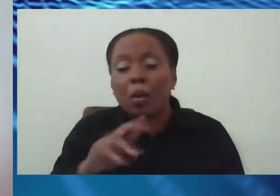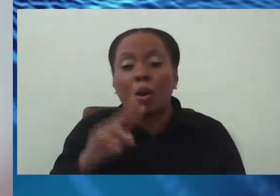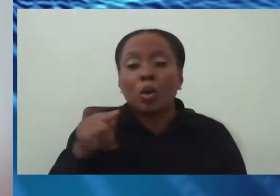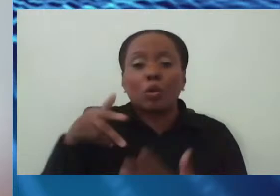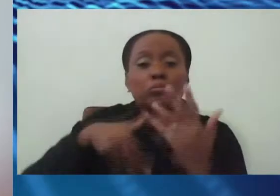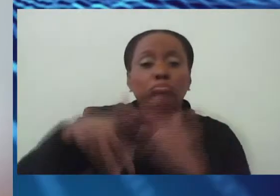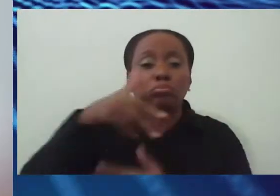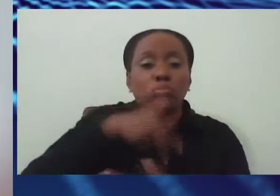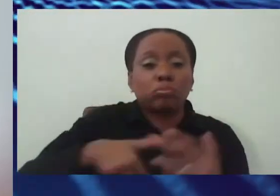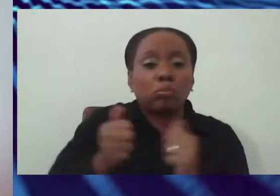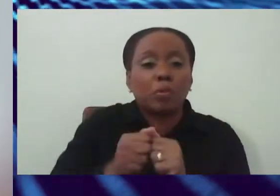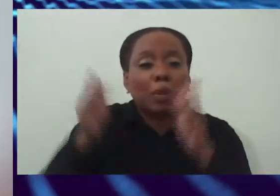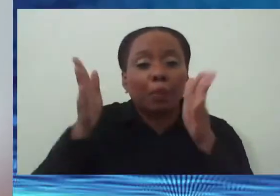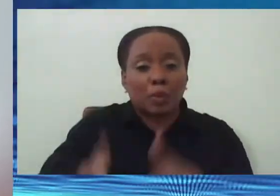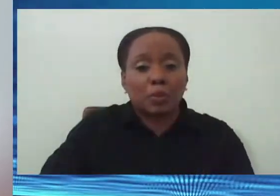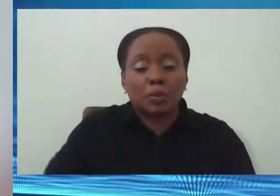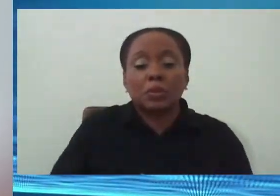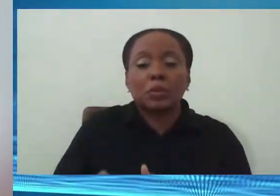somebody who has